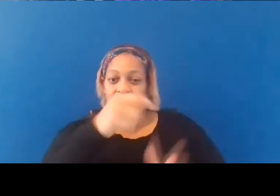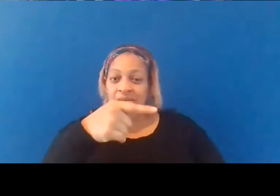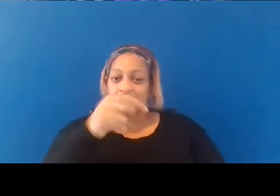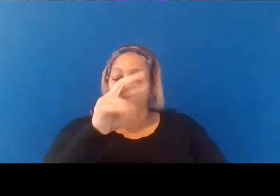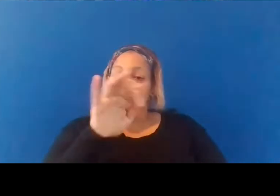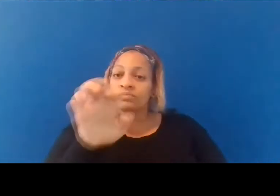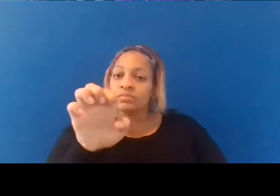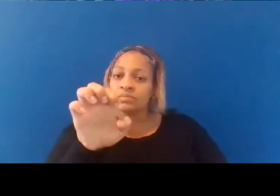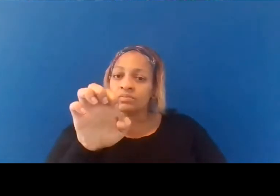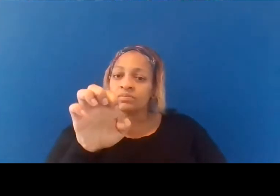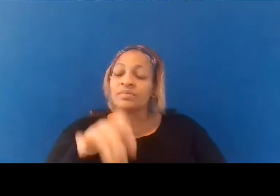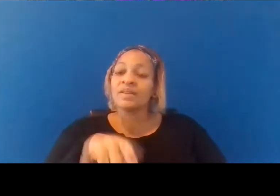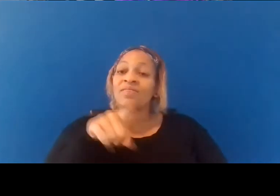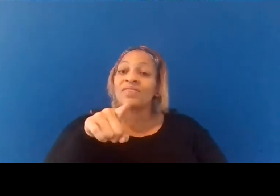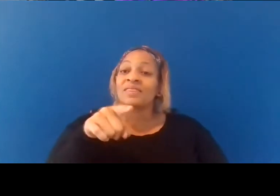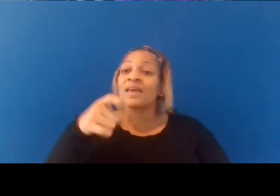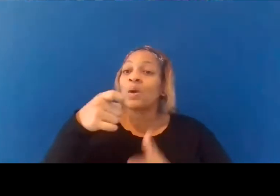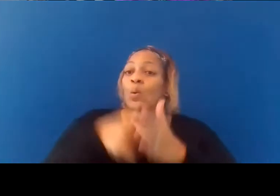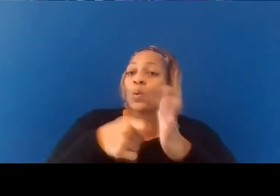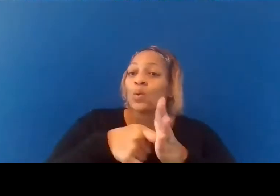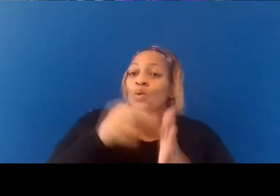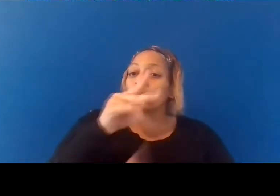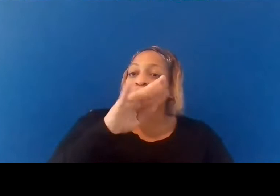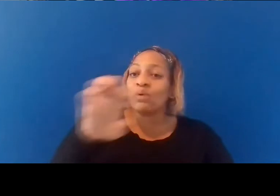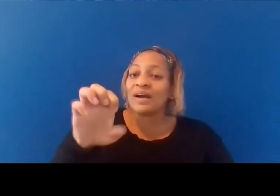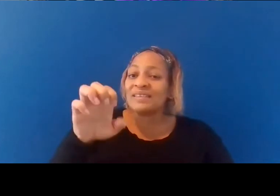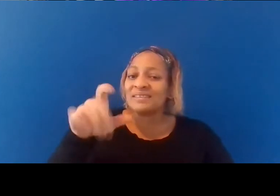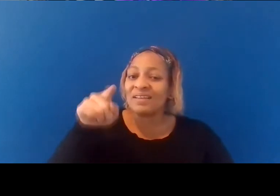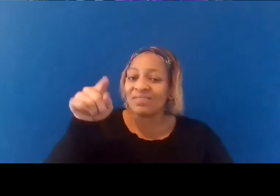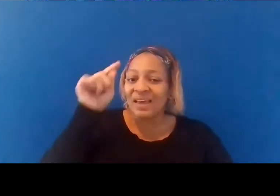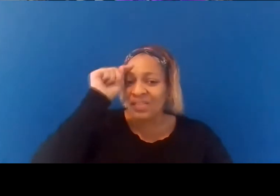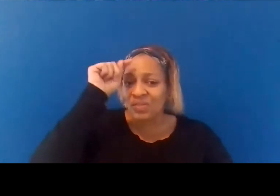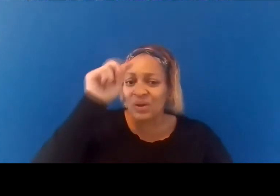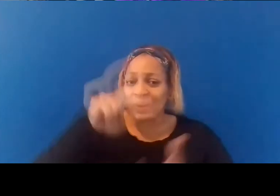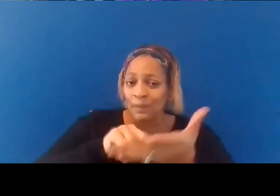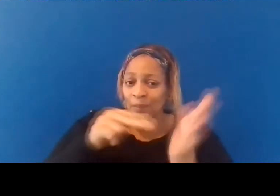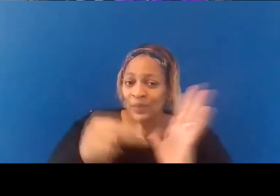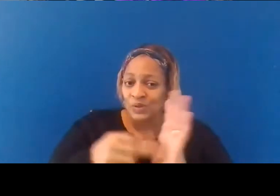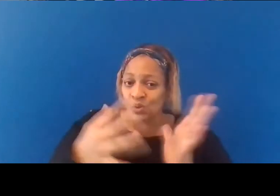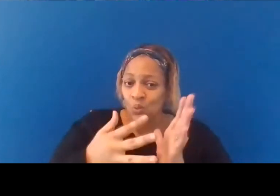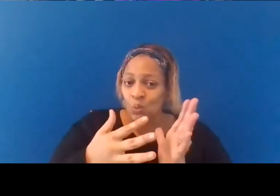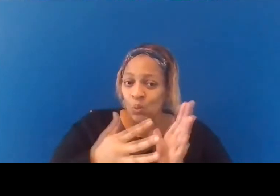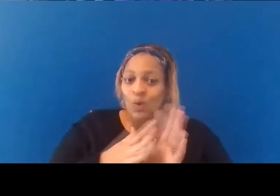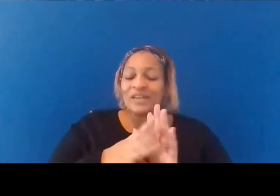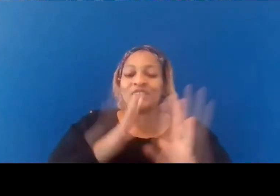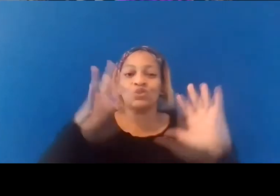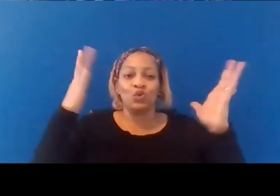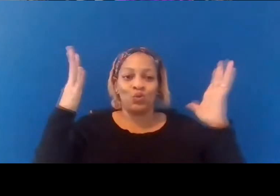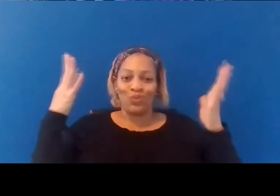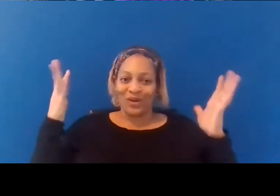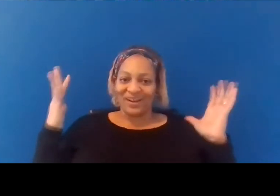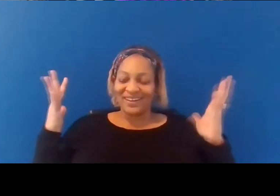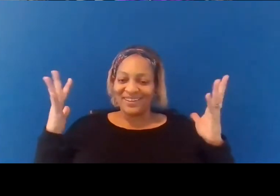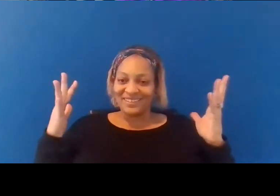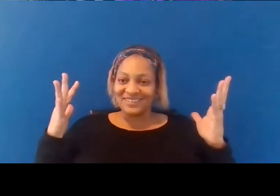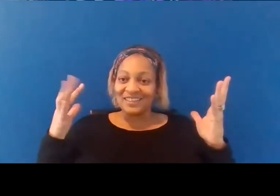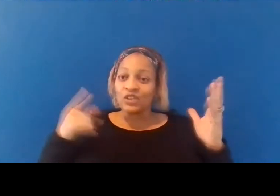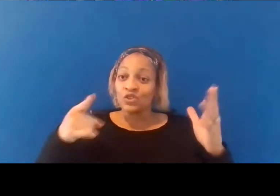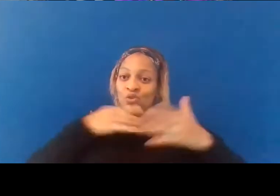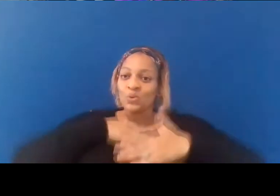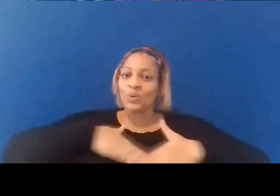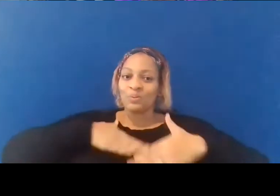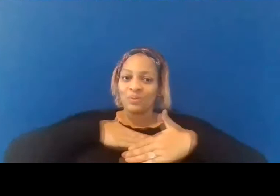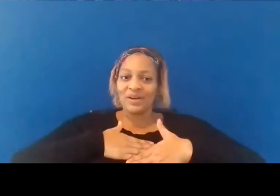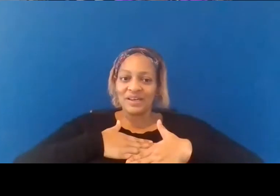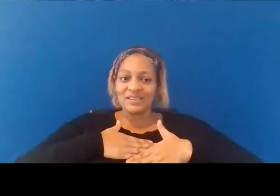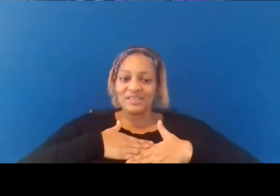But price, the etymology of price is to praise. So when you appreciate, you are in a